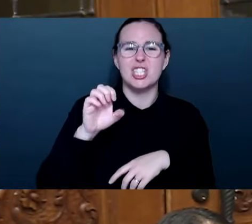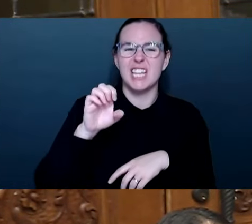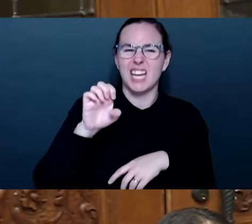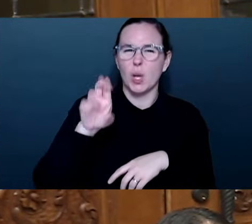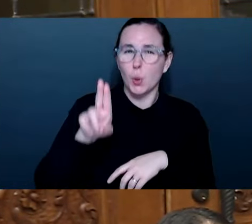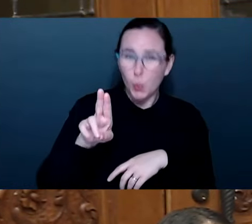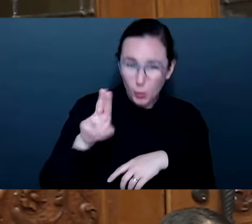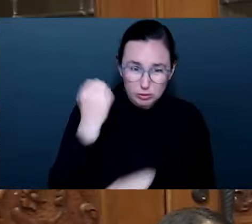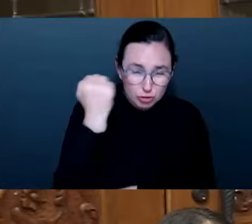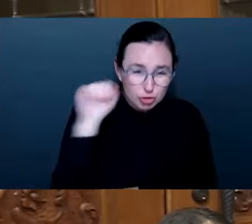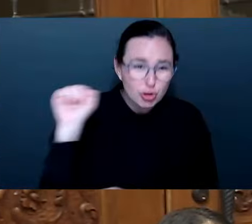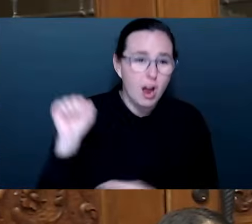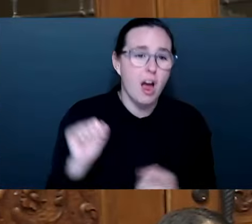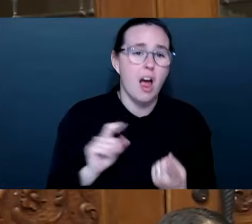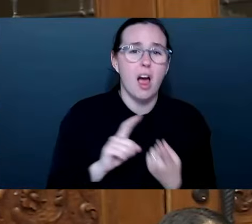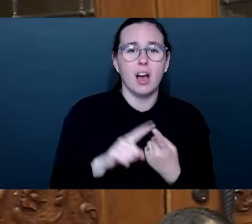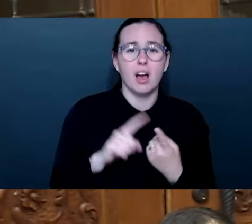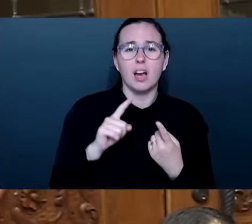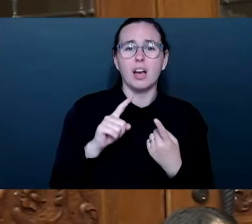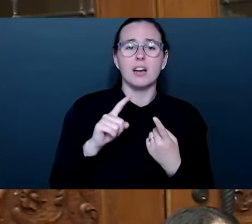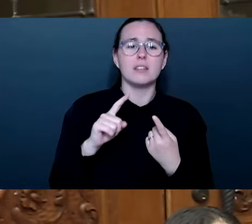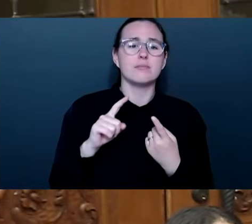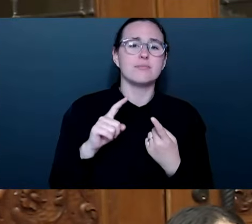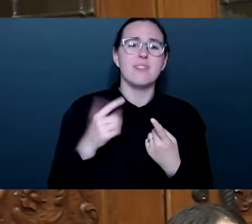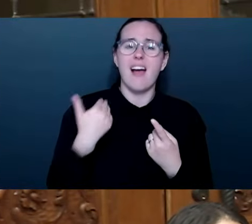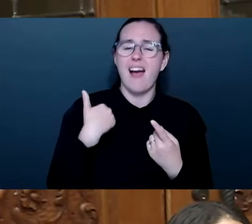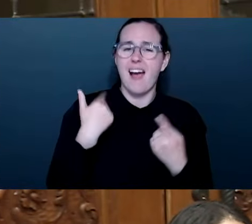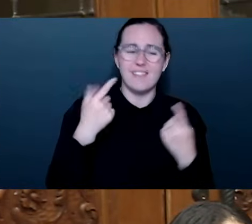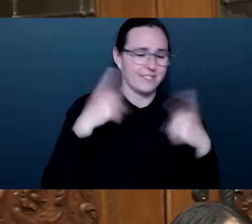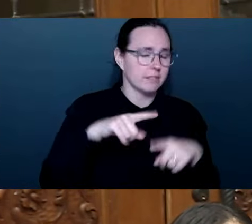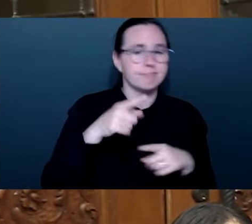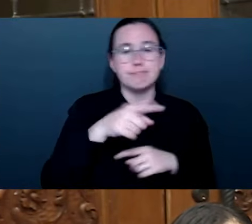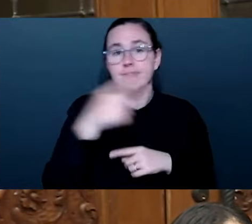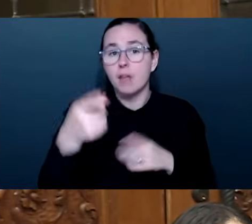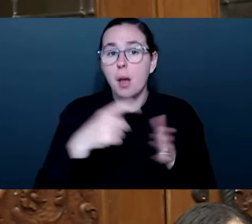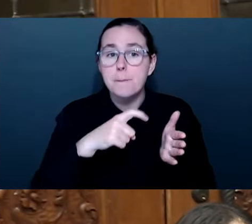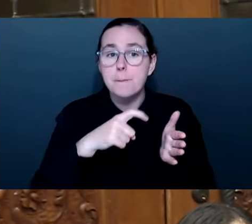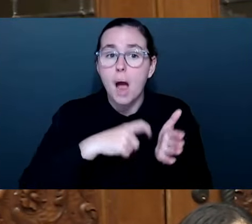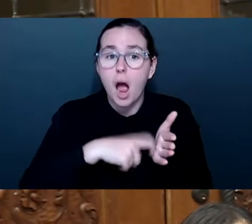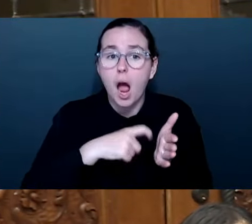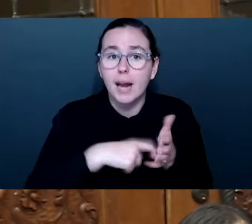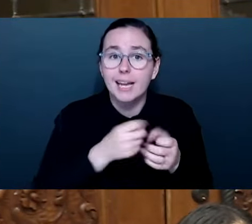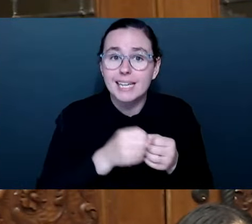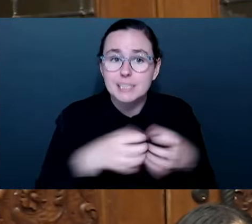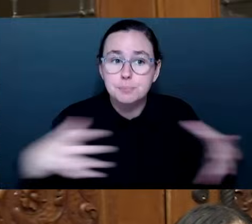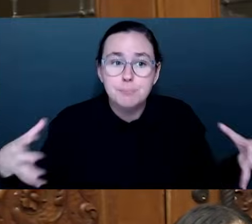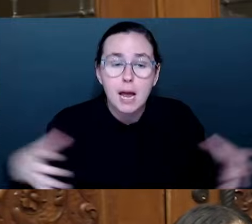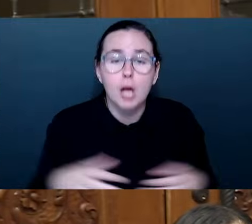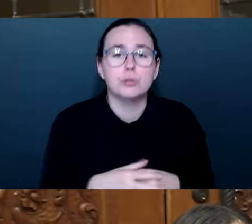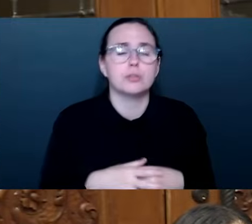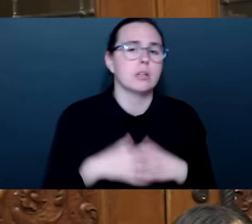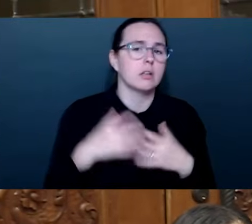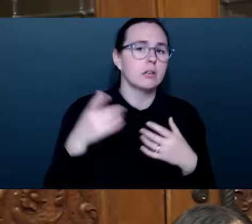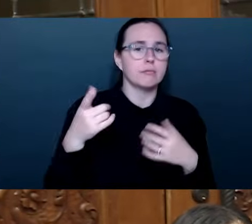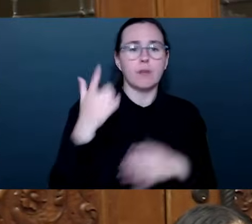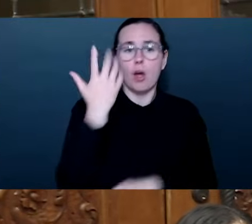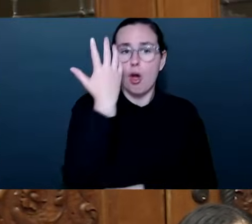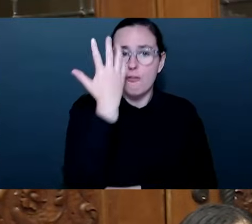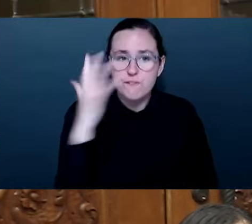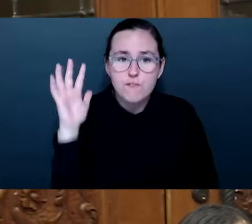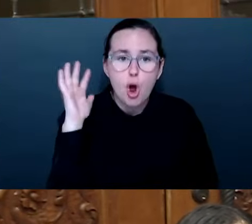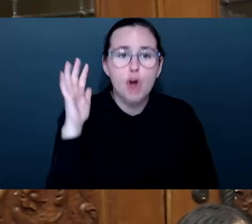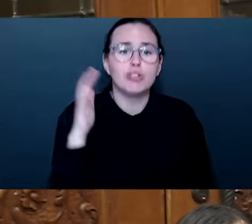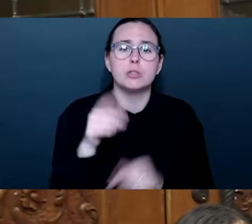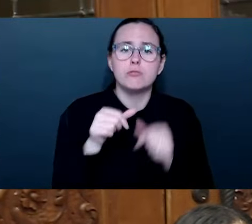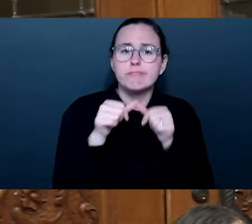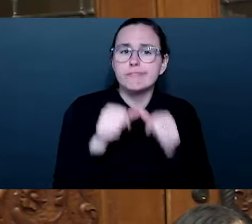health and safety are on strike. The threats to our environment and public health and safety are real. So my